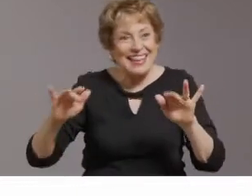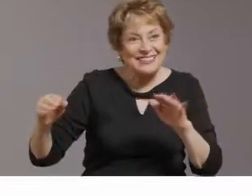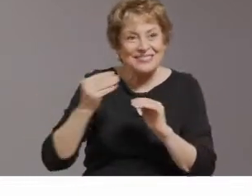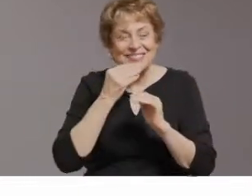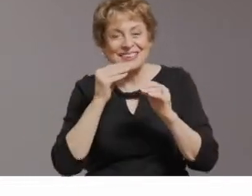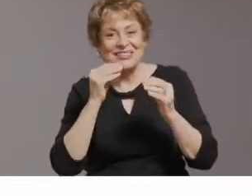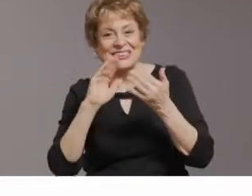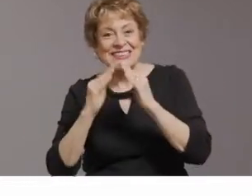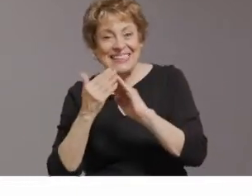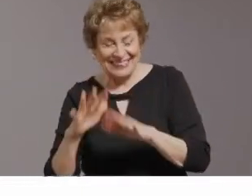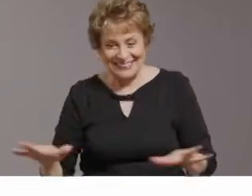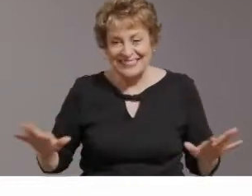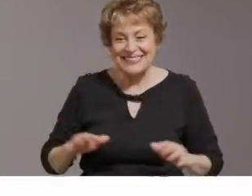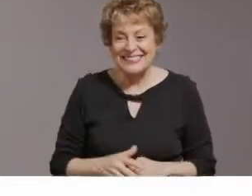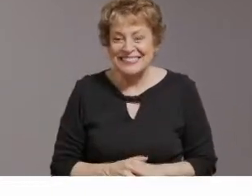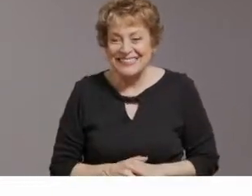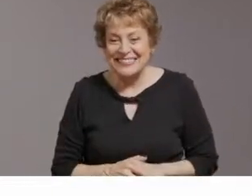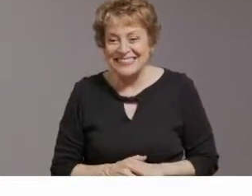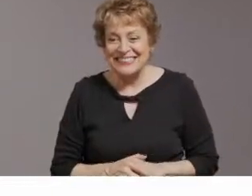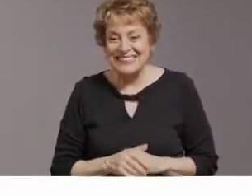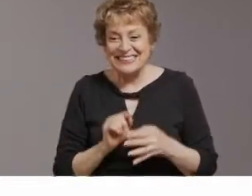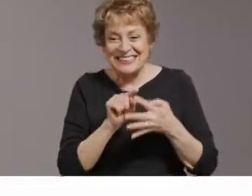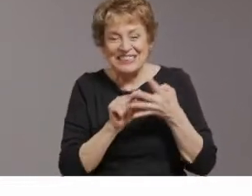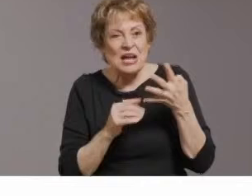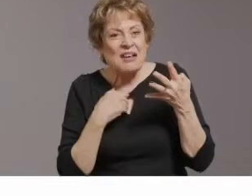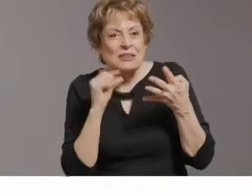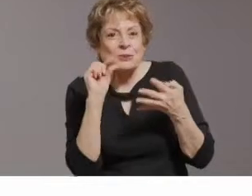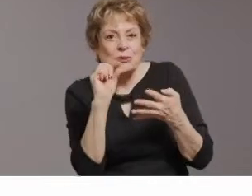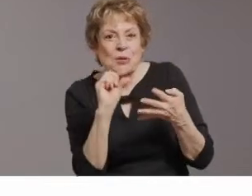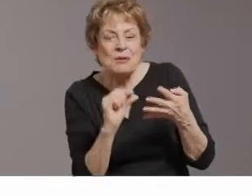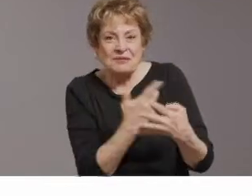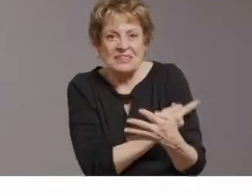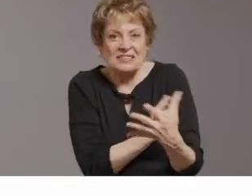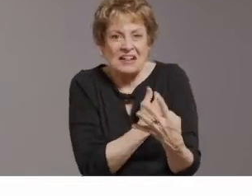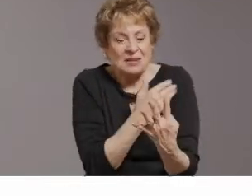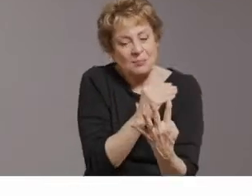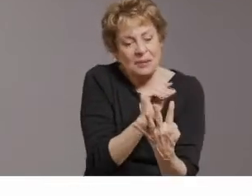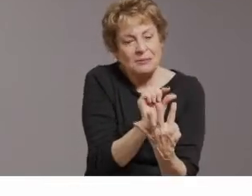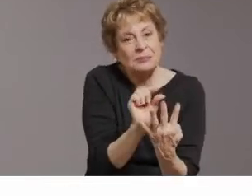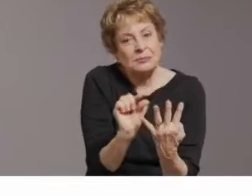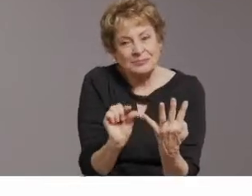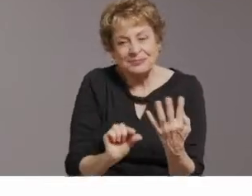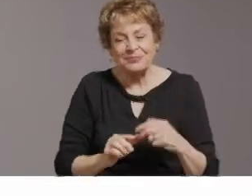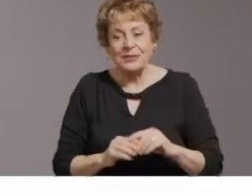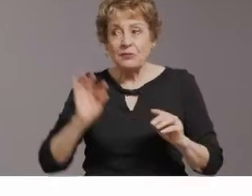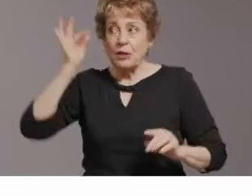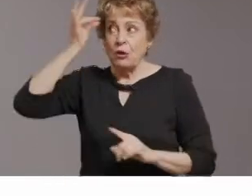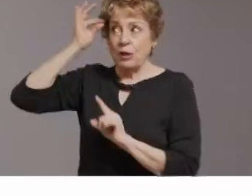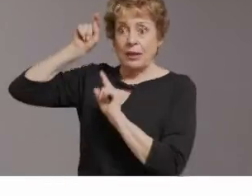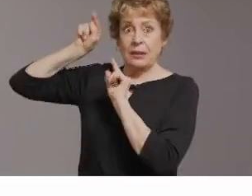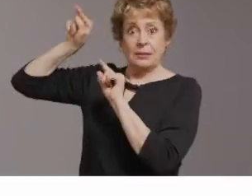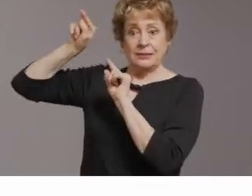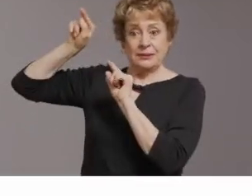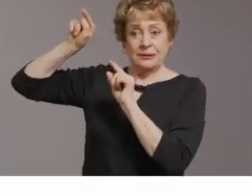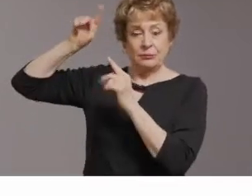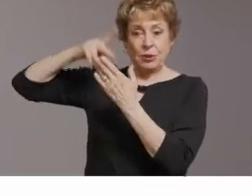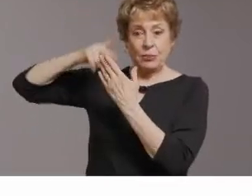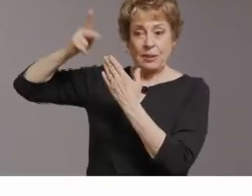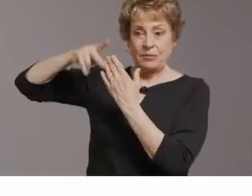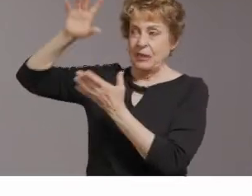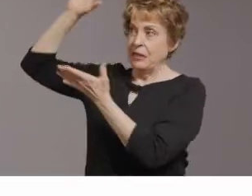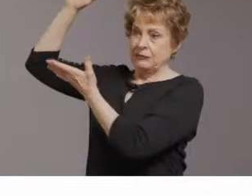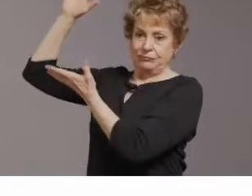to increase the amount of vaccine that they are sending to the pharmacies. And so continue to check. They also